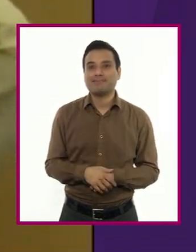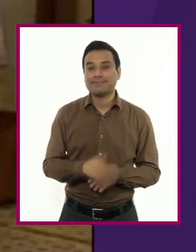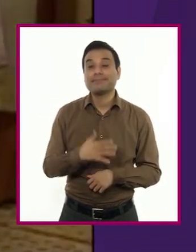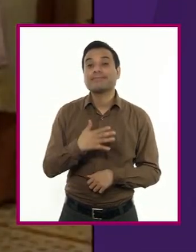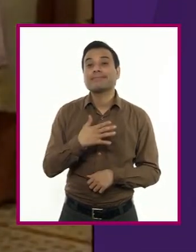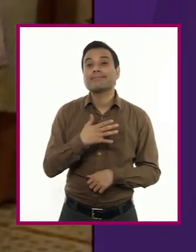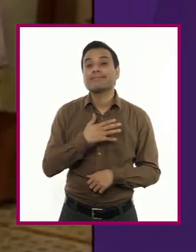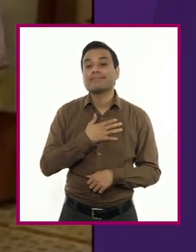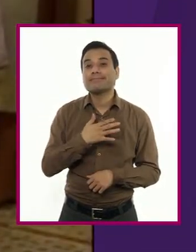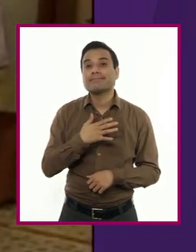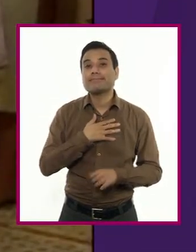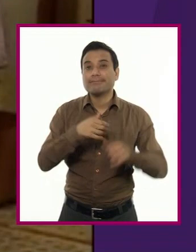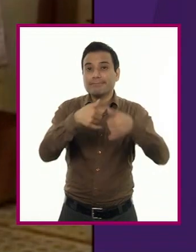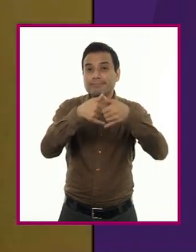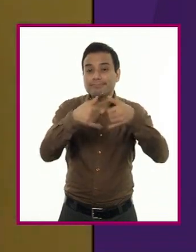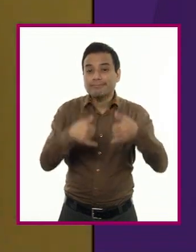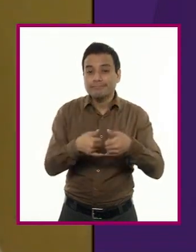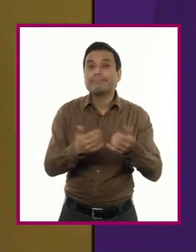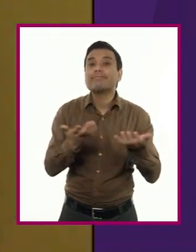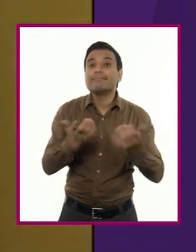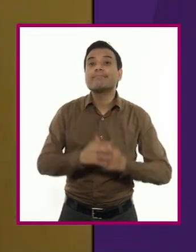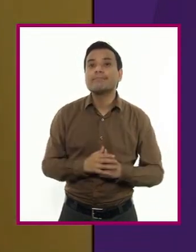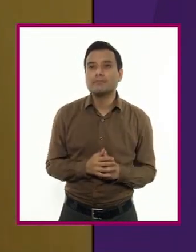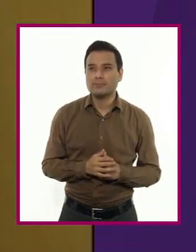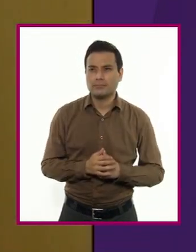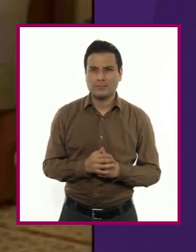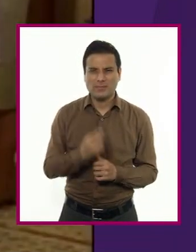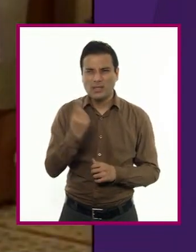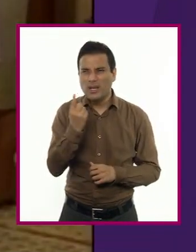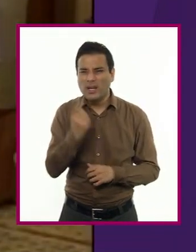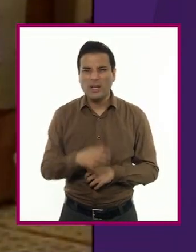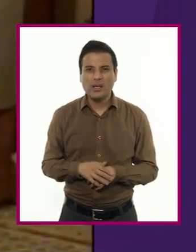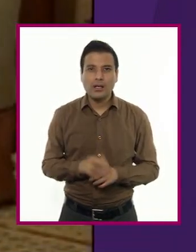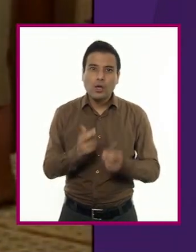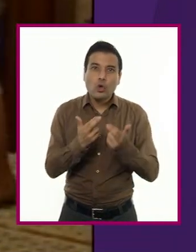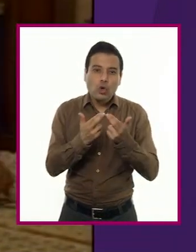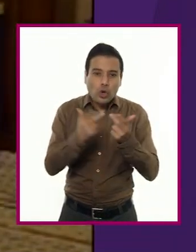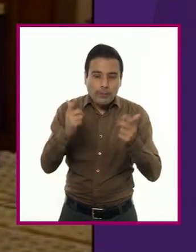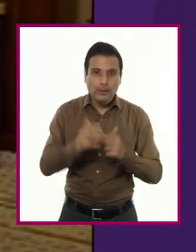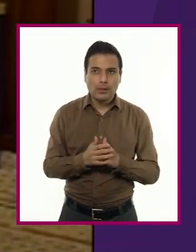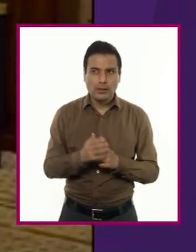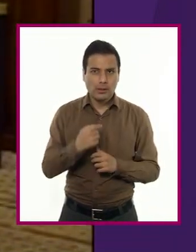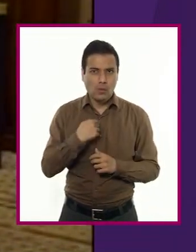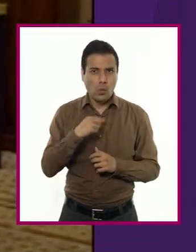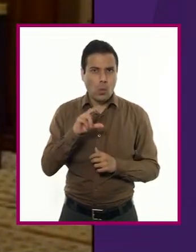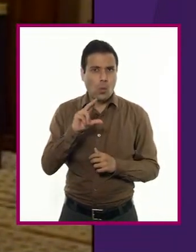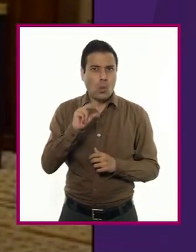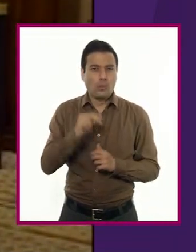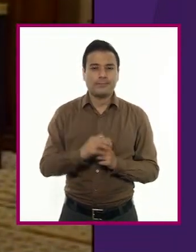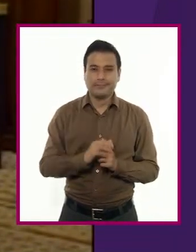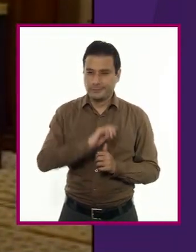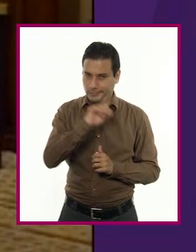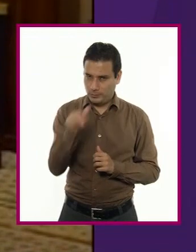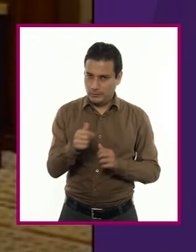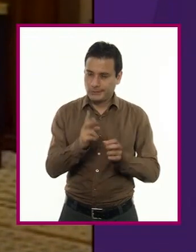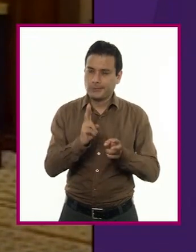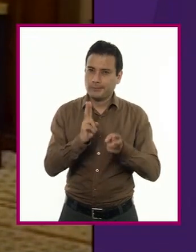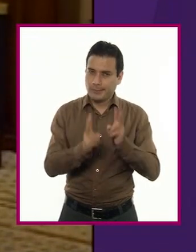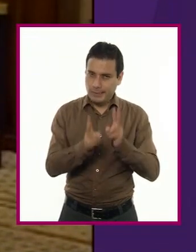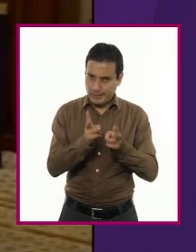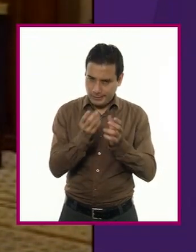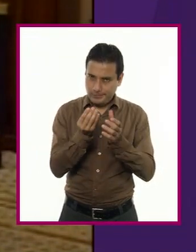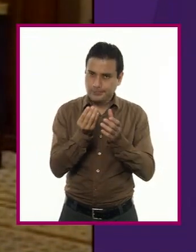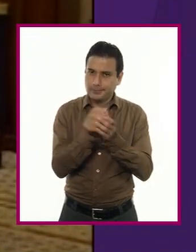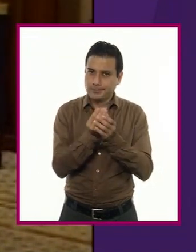vase. Vase? What vase? It's broken. I don't break things. Oh, I'll talk to you later. Come on, Brian, let's